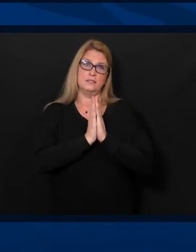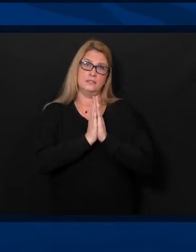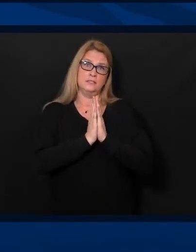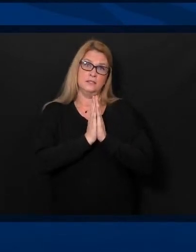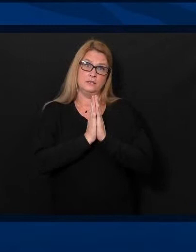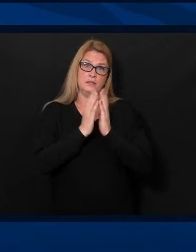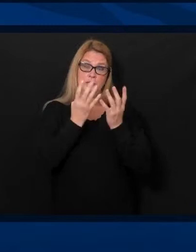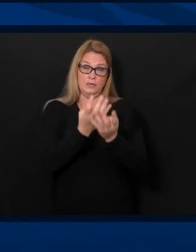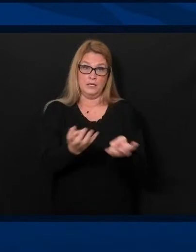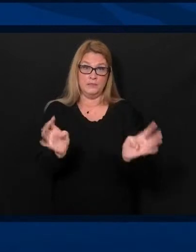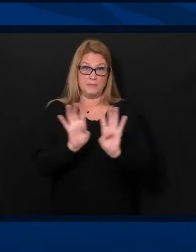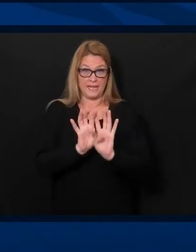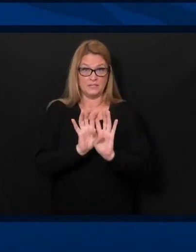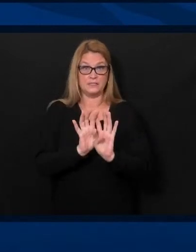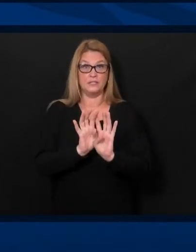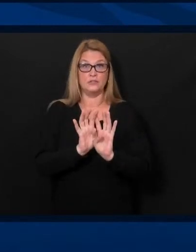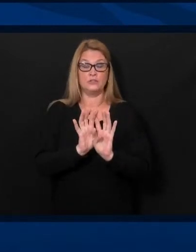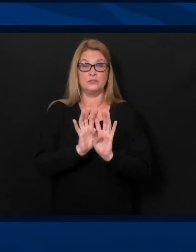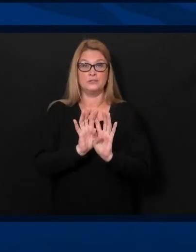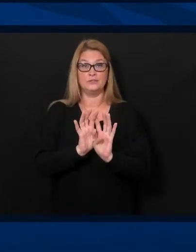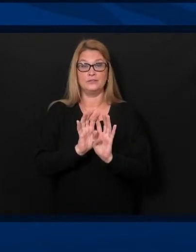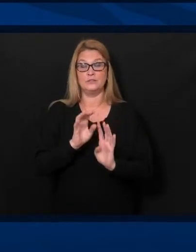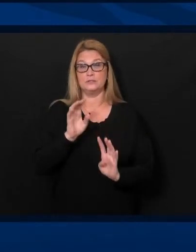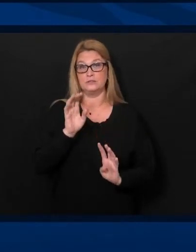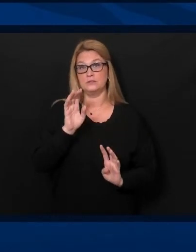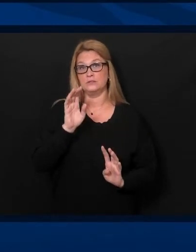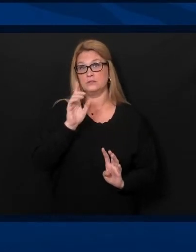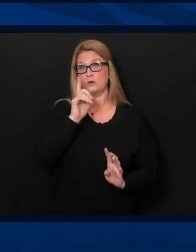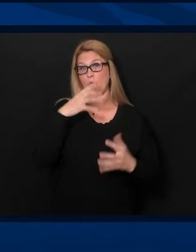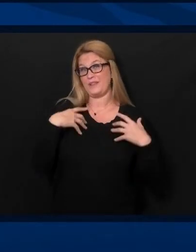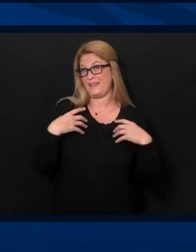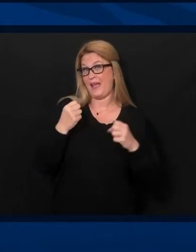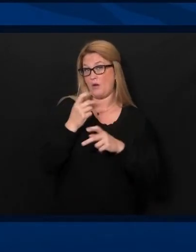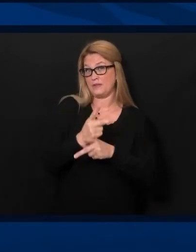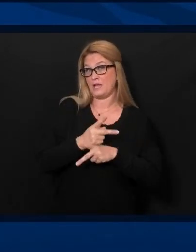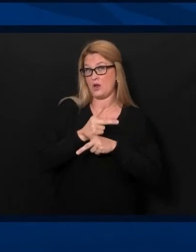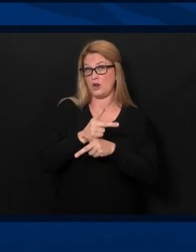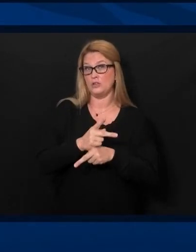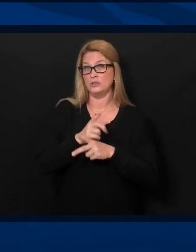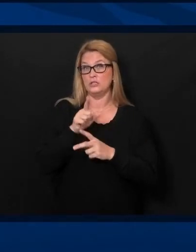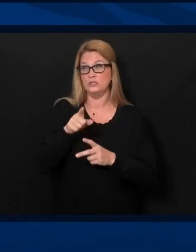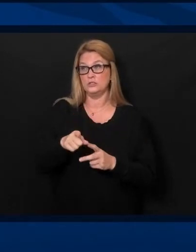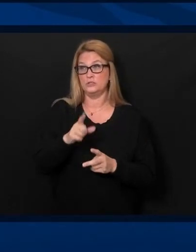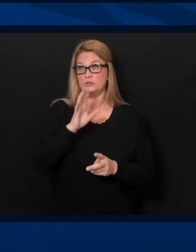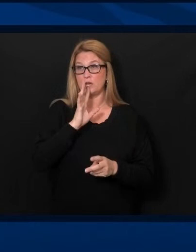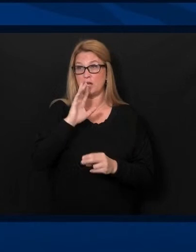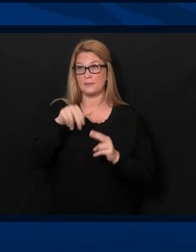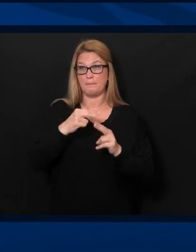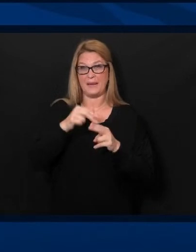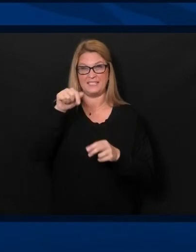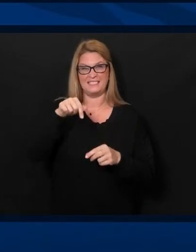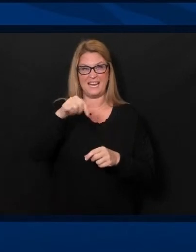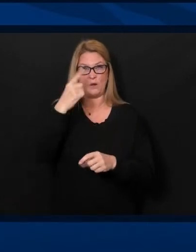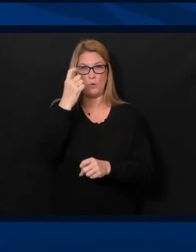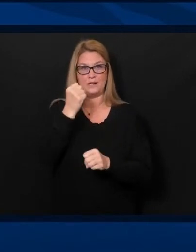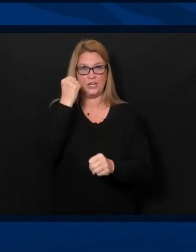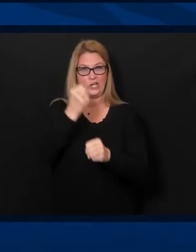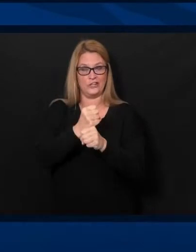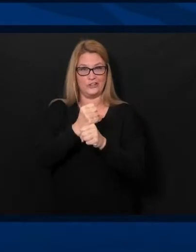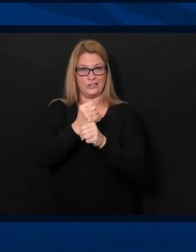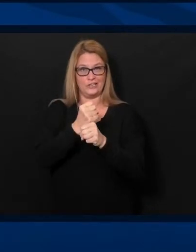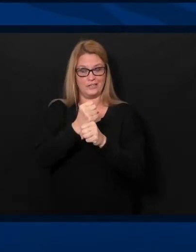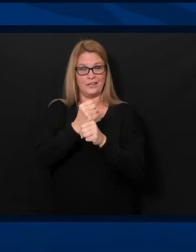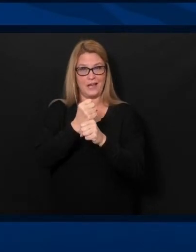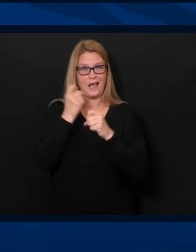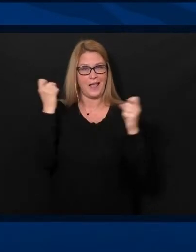COVID officials. You spoke a little bit about today being the 1-year anniversary of